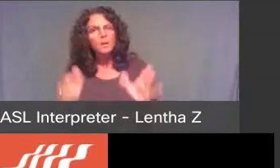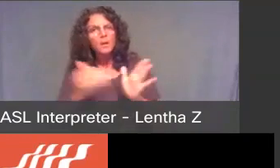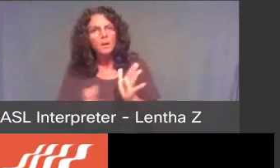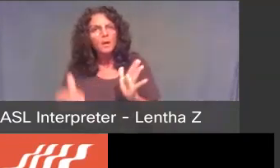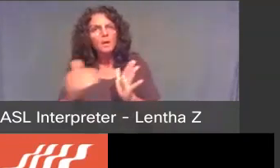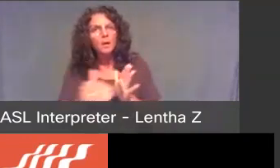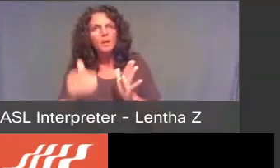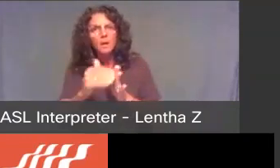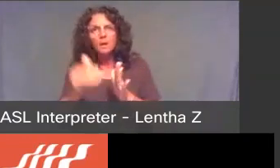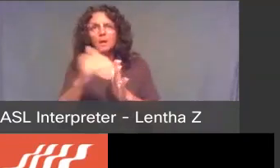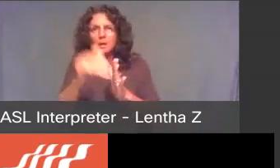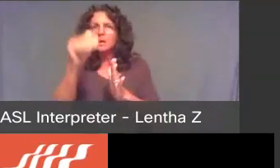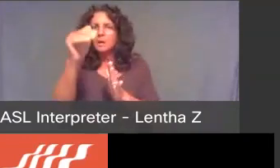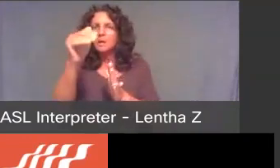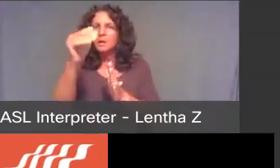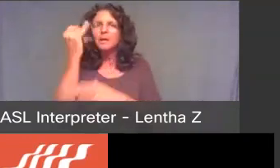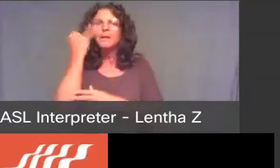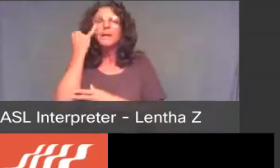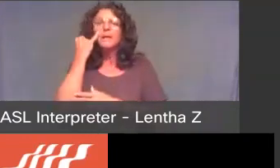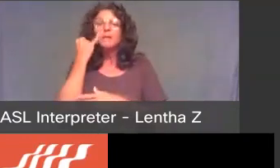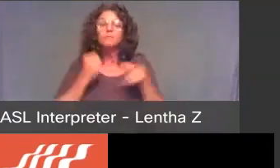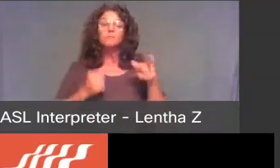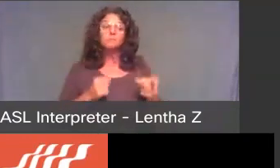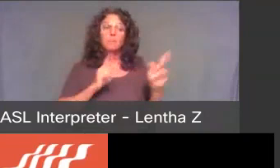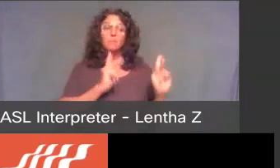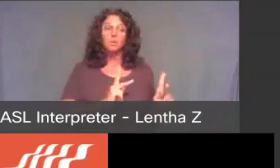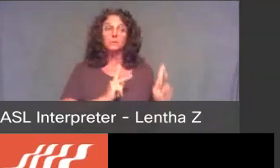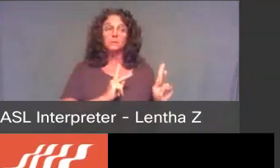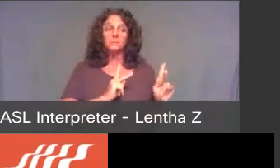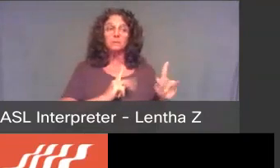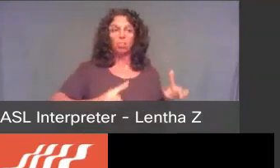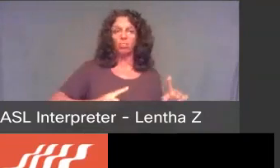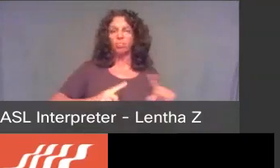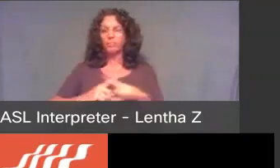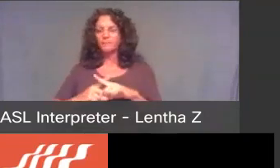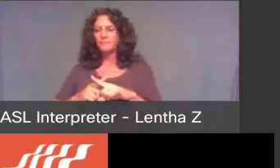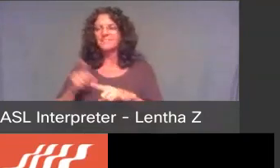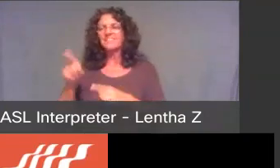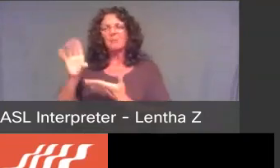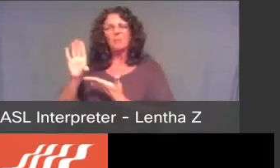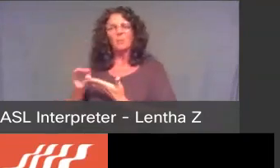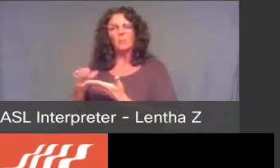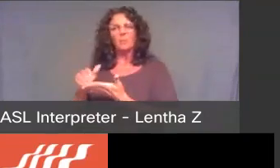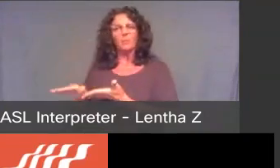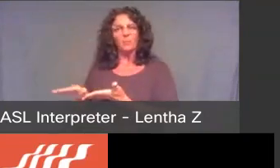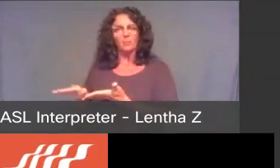privilege kind of come in conflict with people with a marginalized or kind of historically marginalized identity,